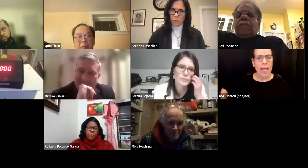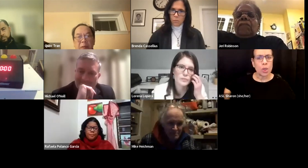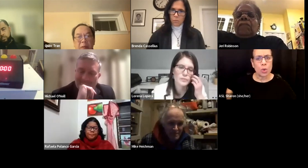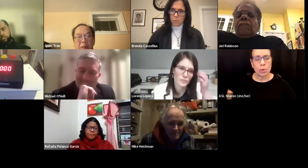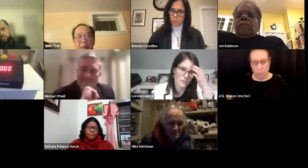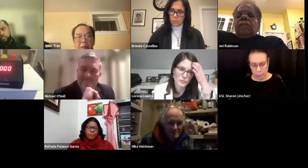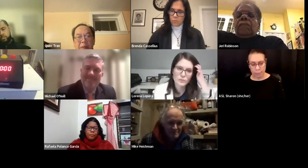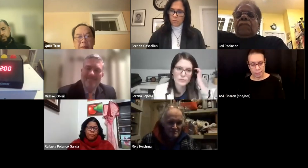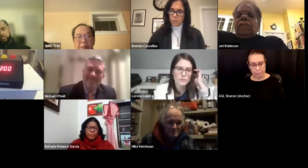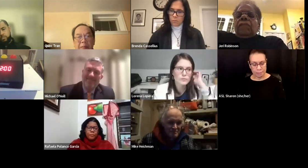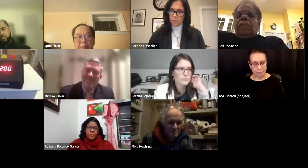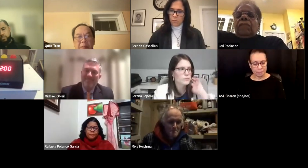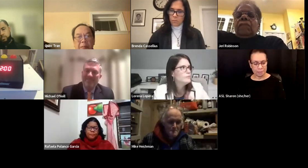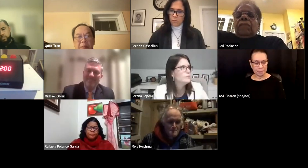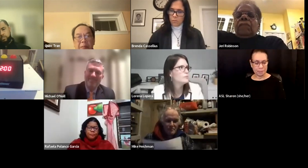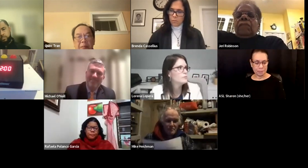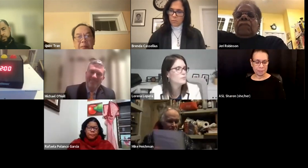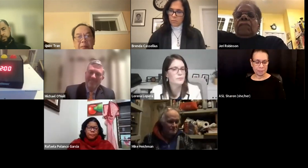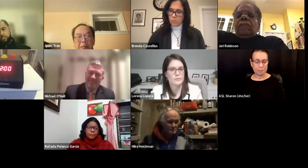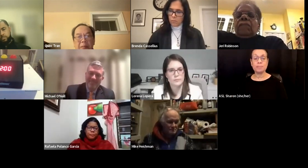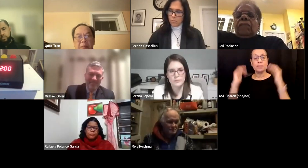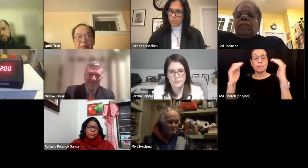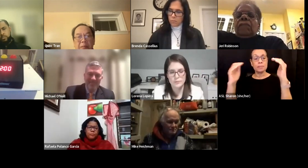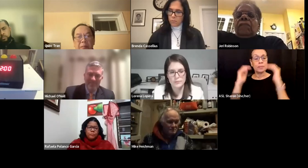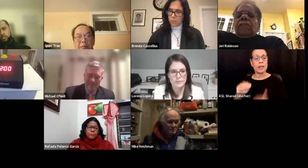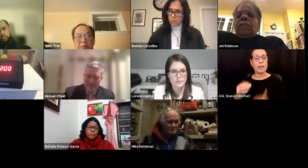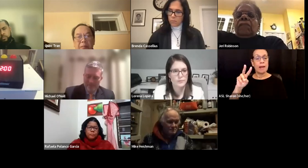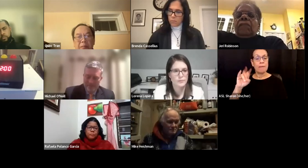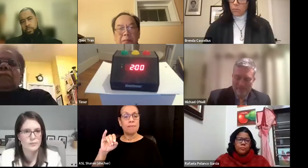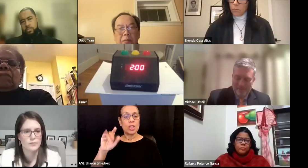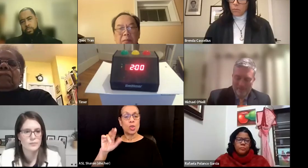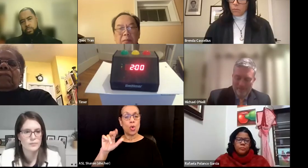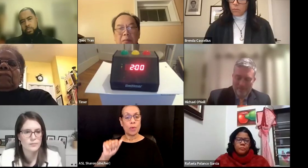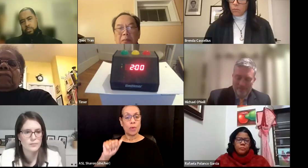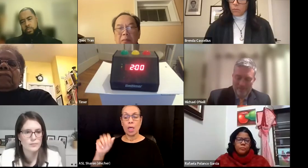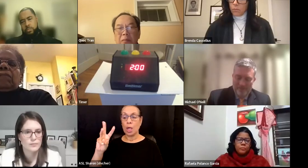you our next speaker is victoria woodward